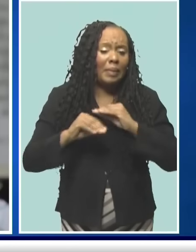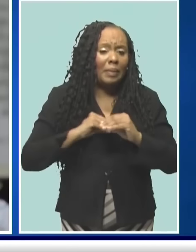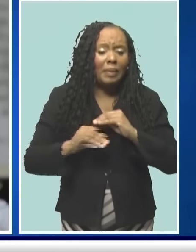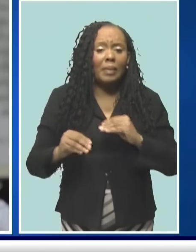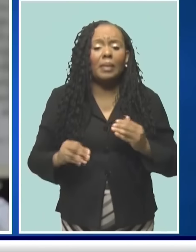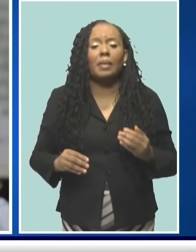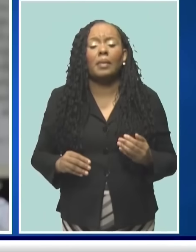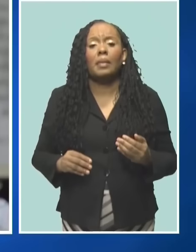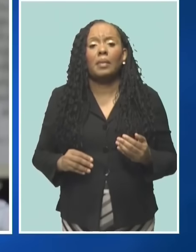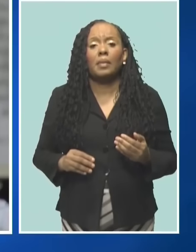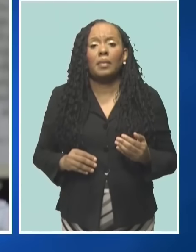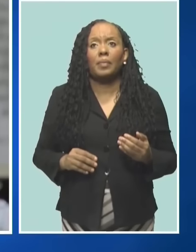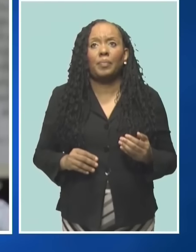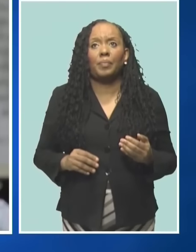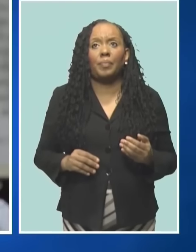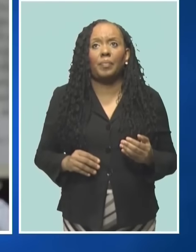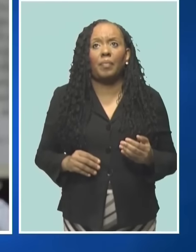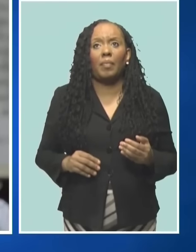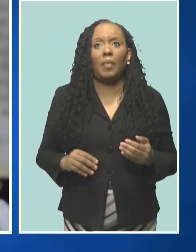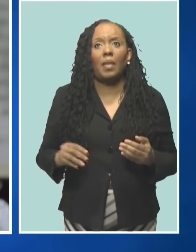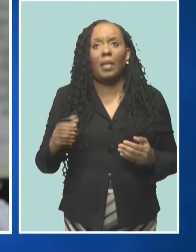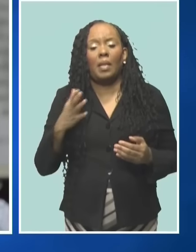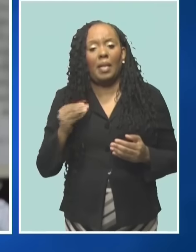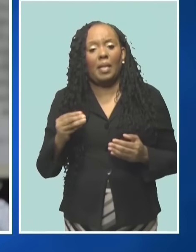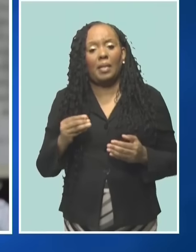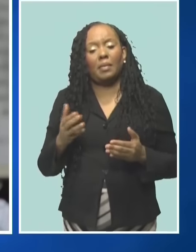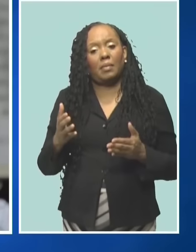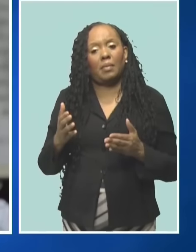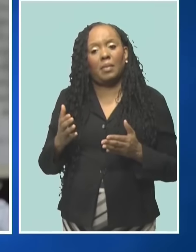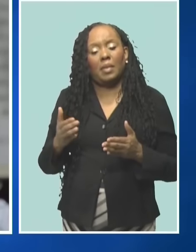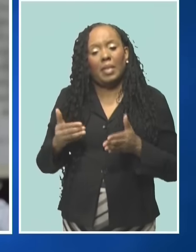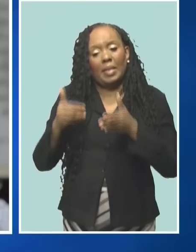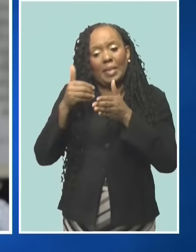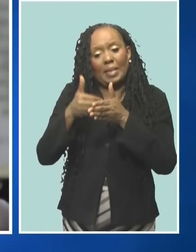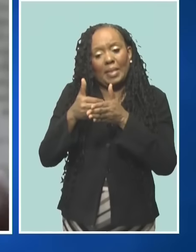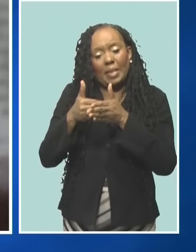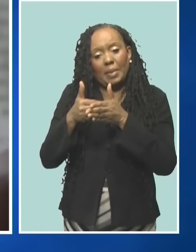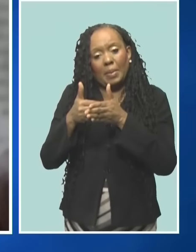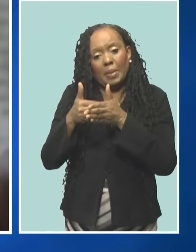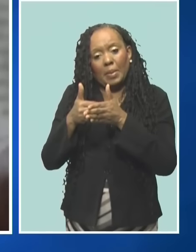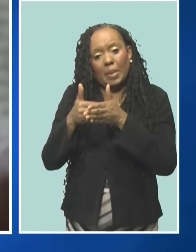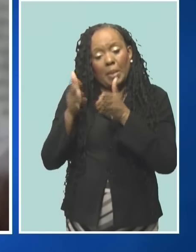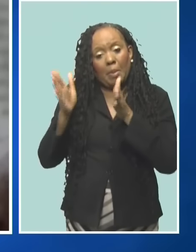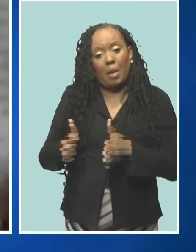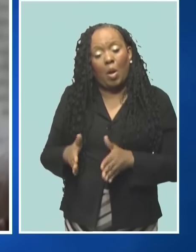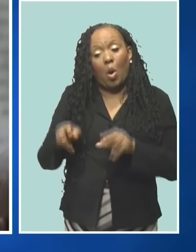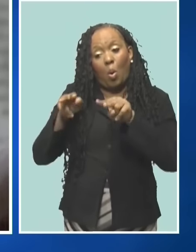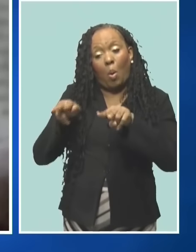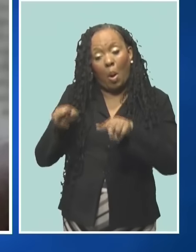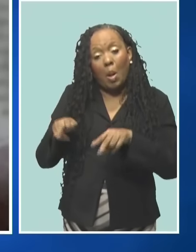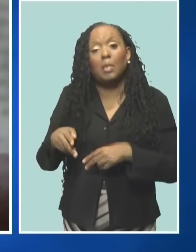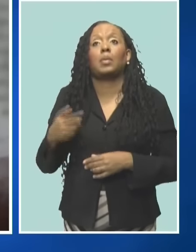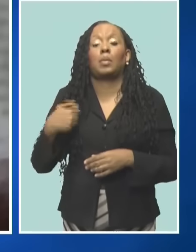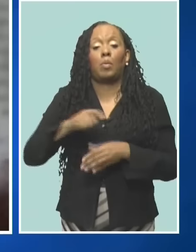the unofficial Neighborhood Watch has written to the